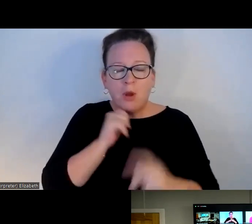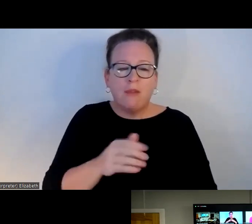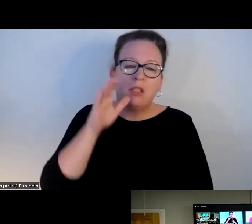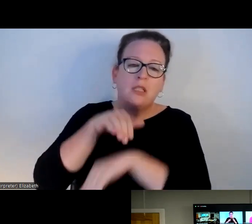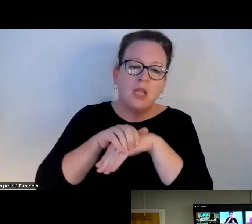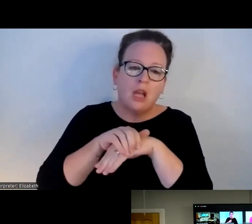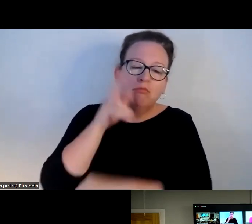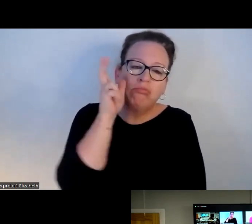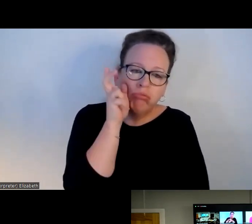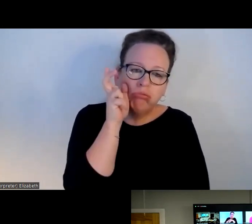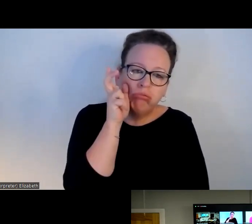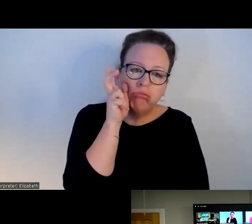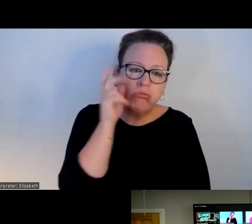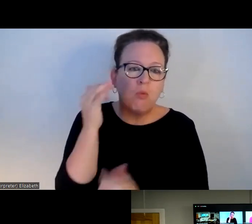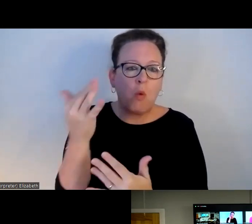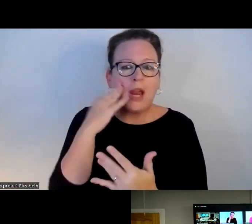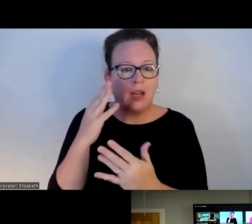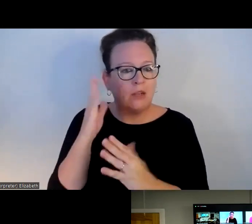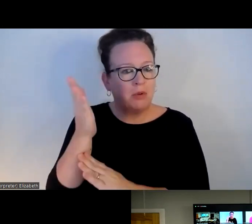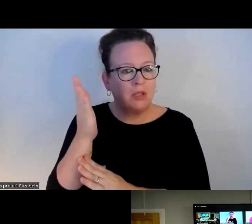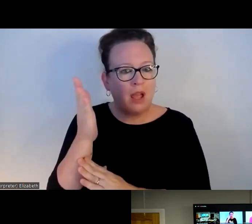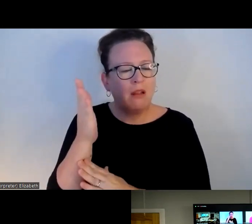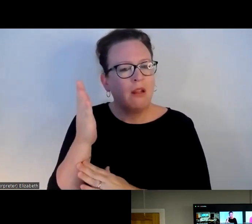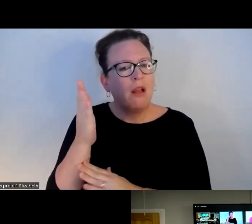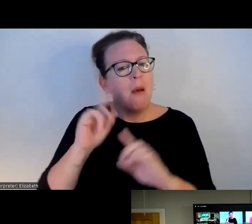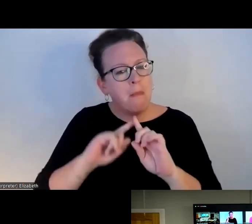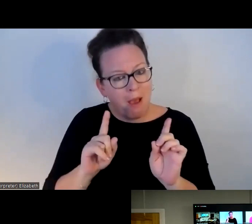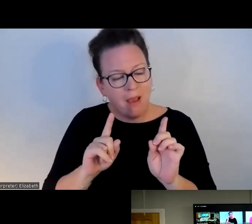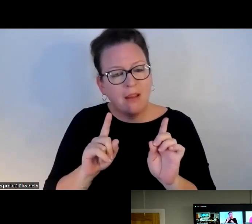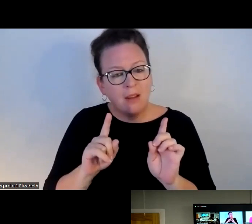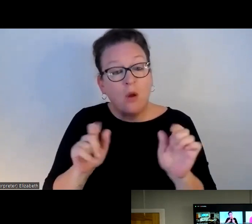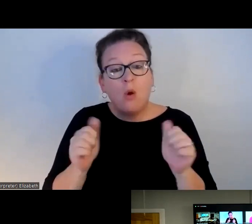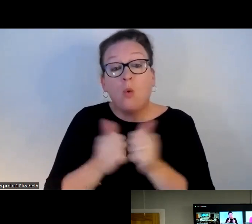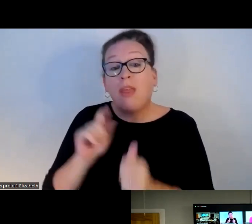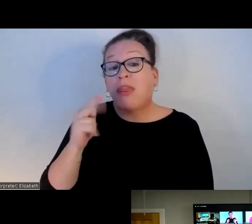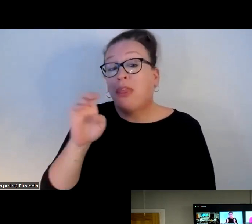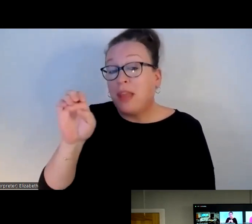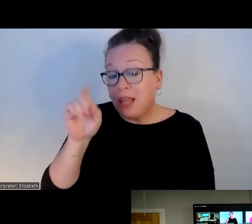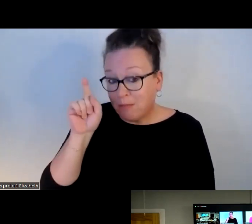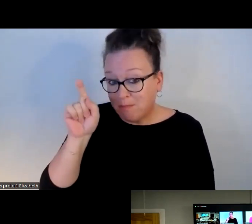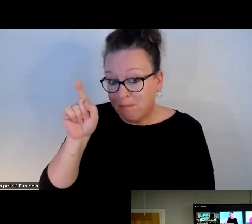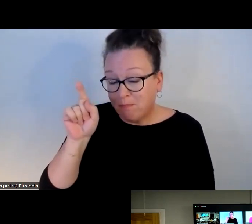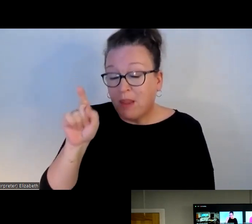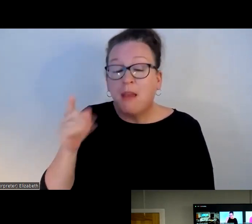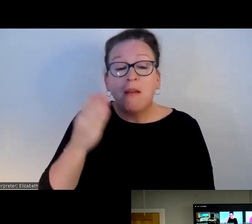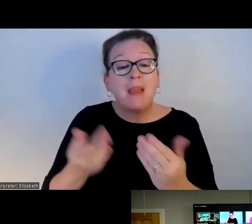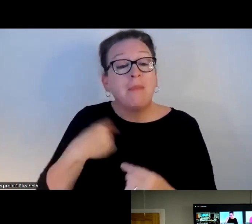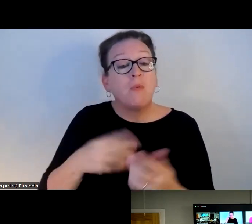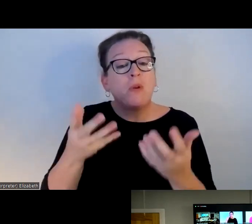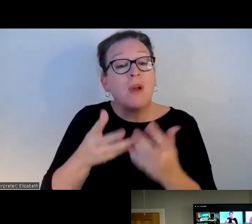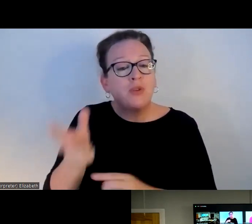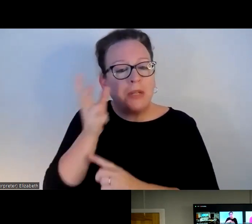meeting in order to speak. But with theme sessions, it might be that we want to hear from